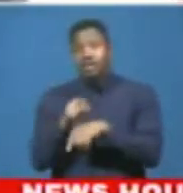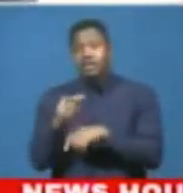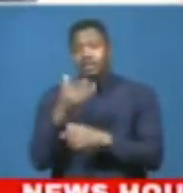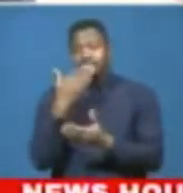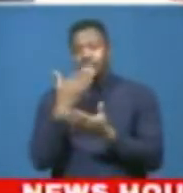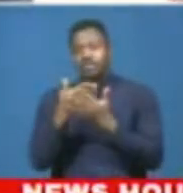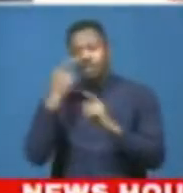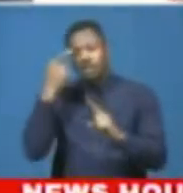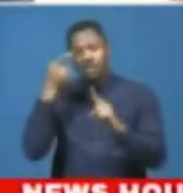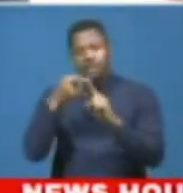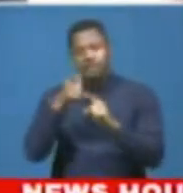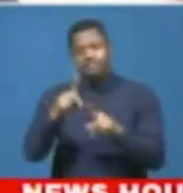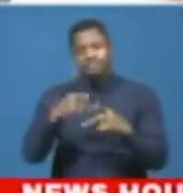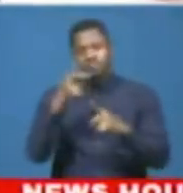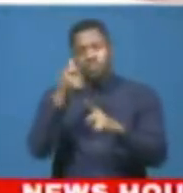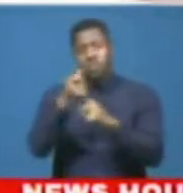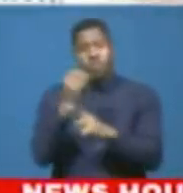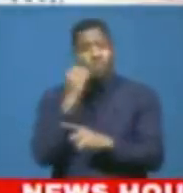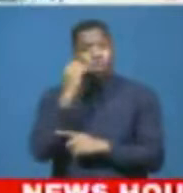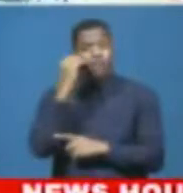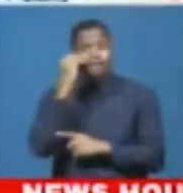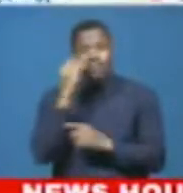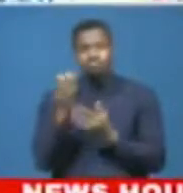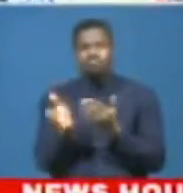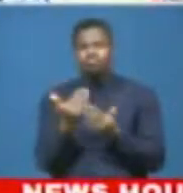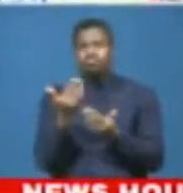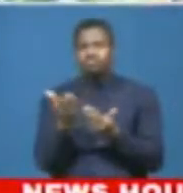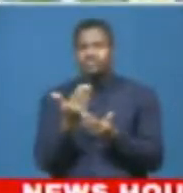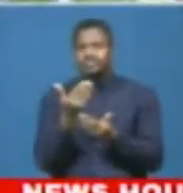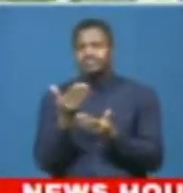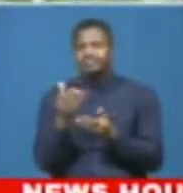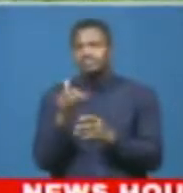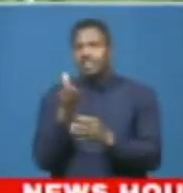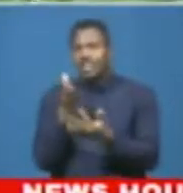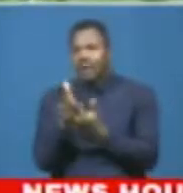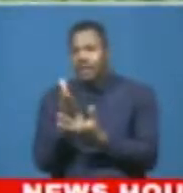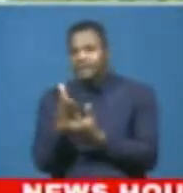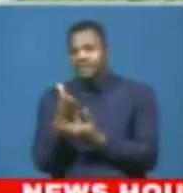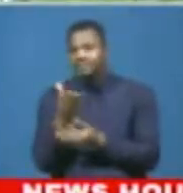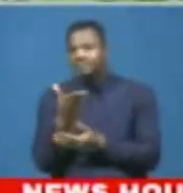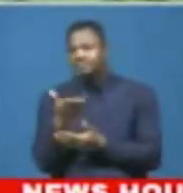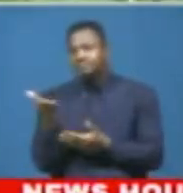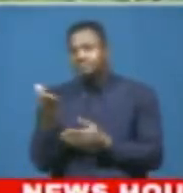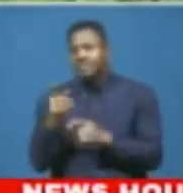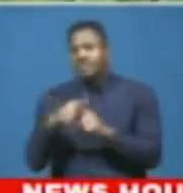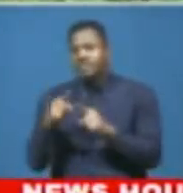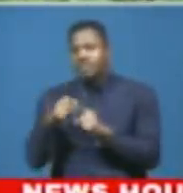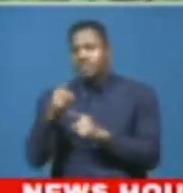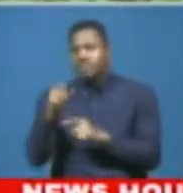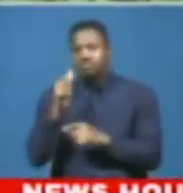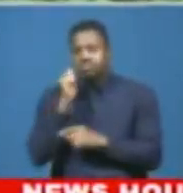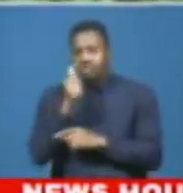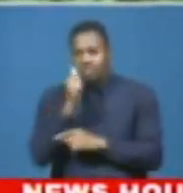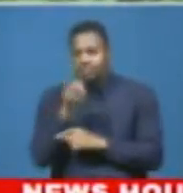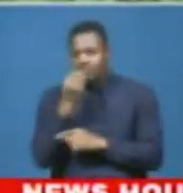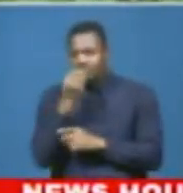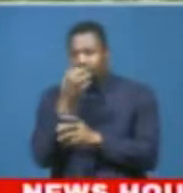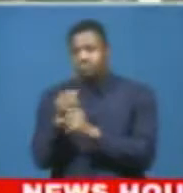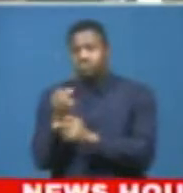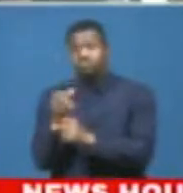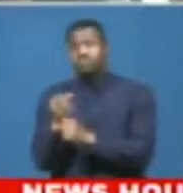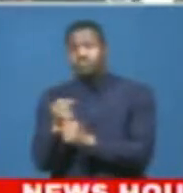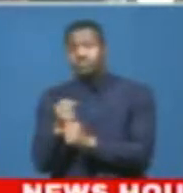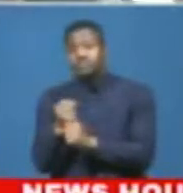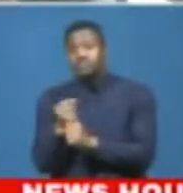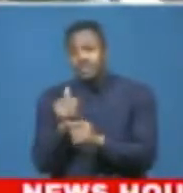at providing households with a simple and easily accessible source of augmenting their daily food needs. Close